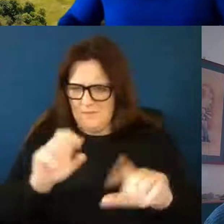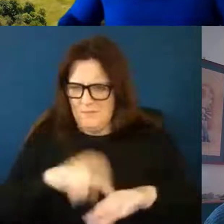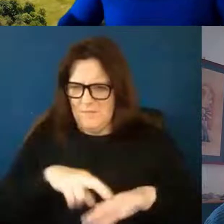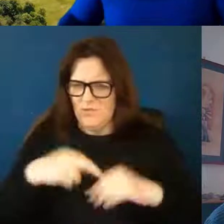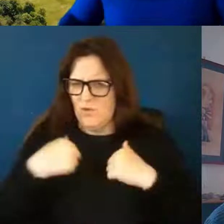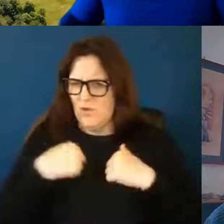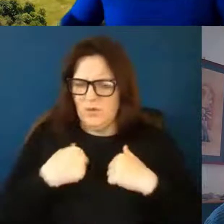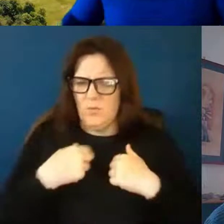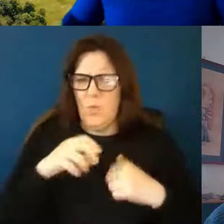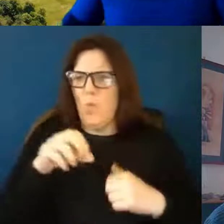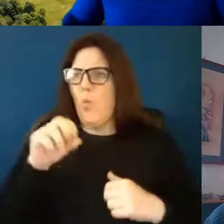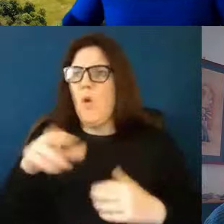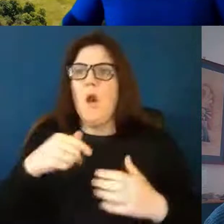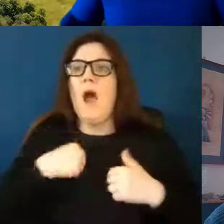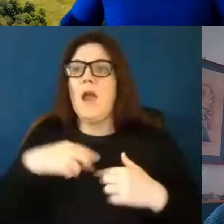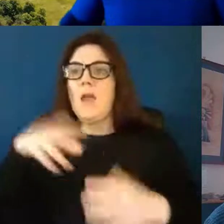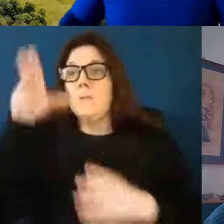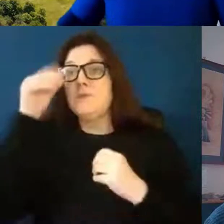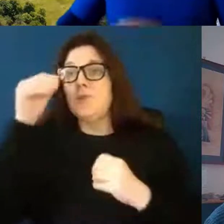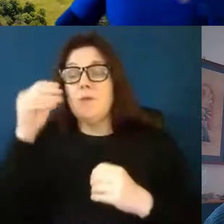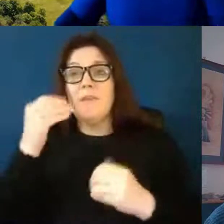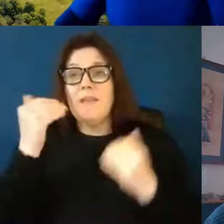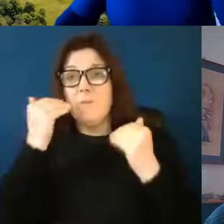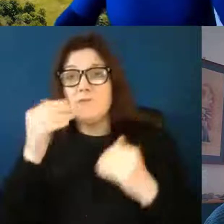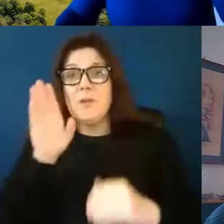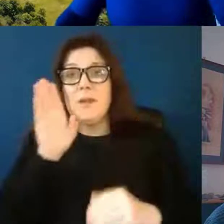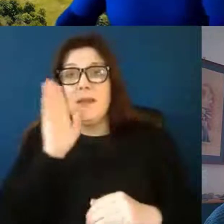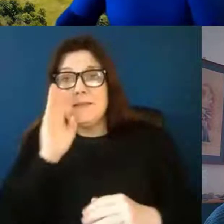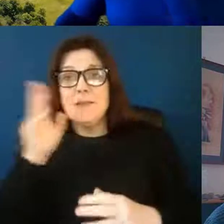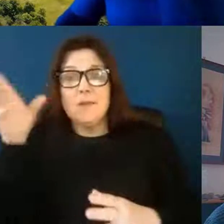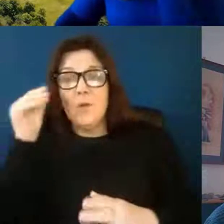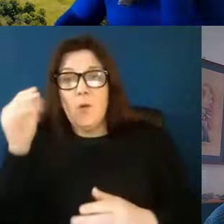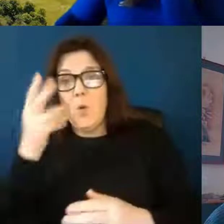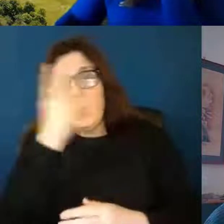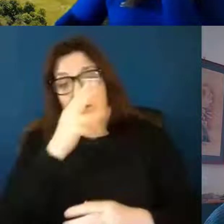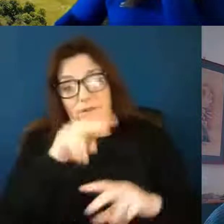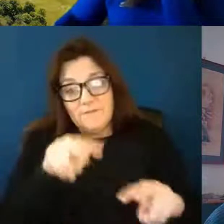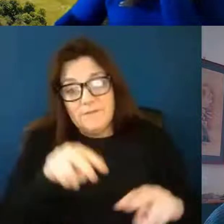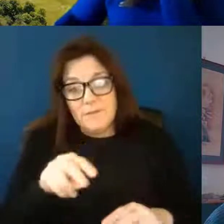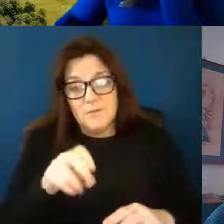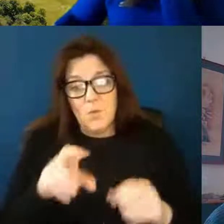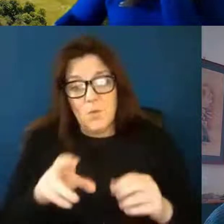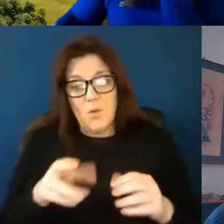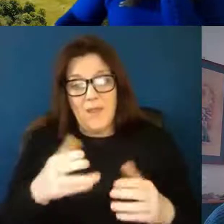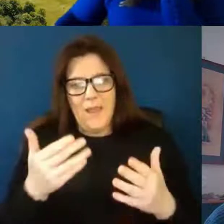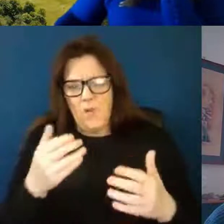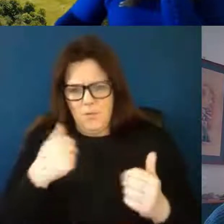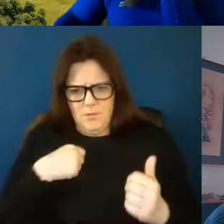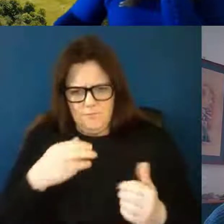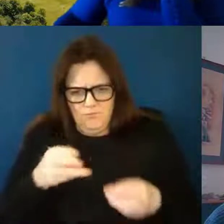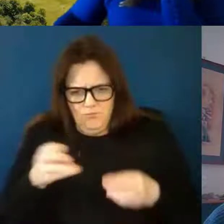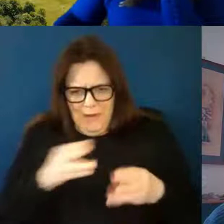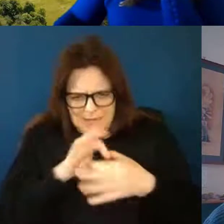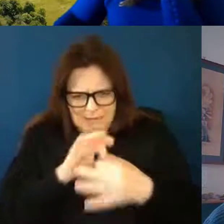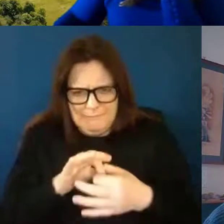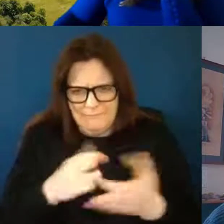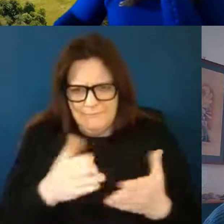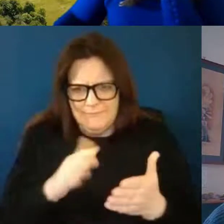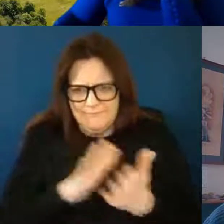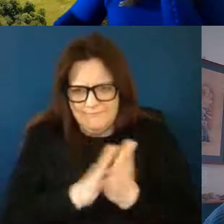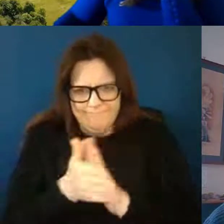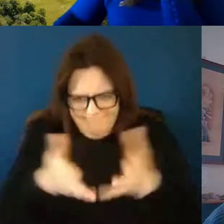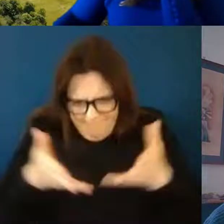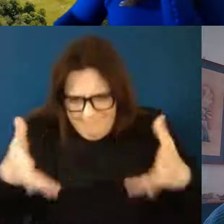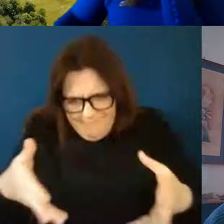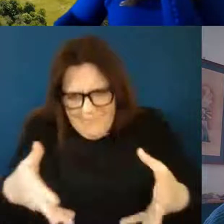I absorb information better by listening or by watching videos, or sort of by kinesthetic learning, because, like, people